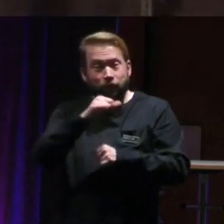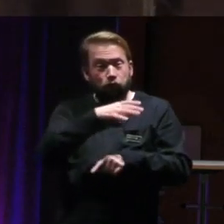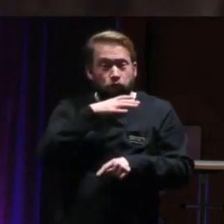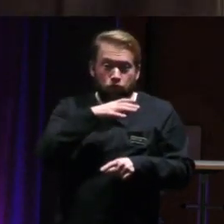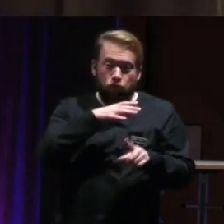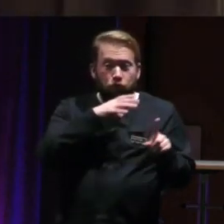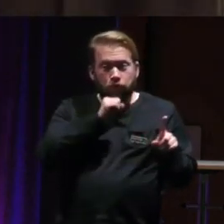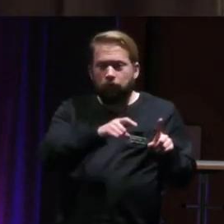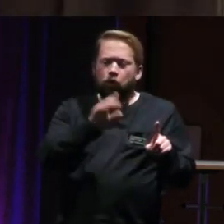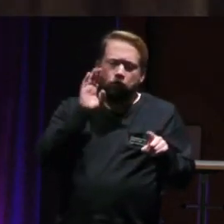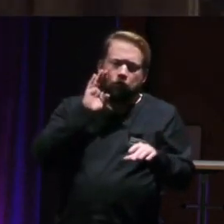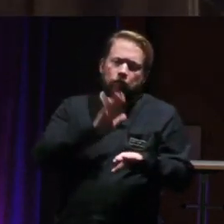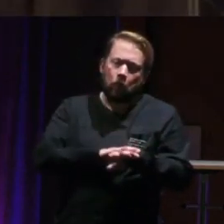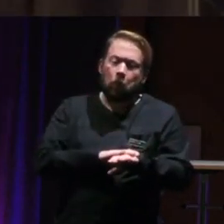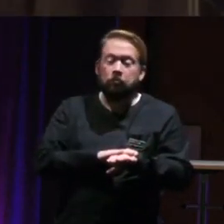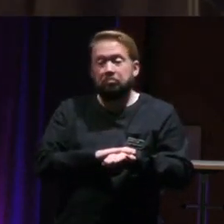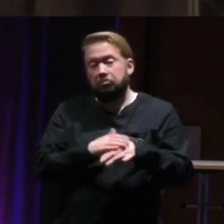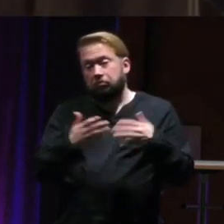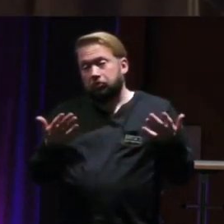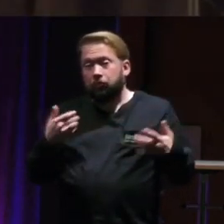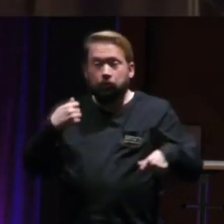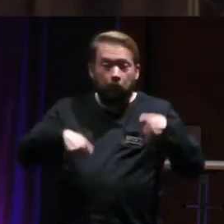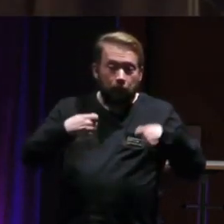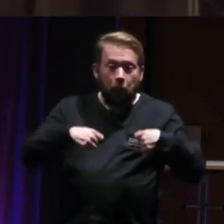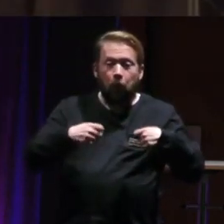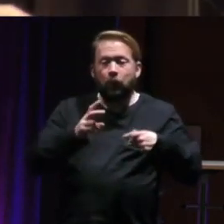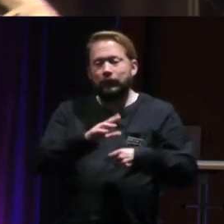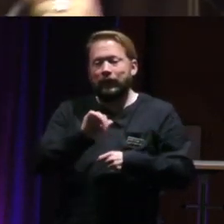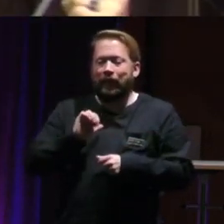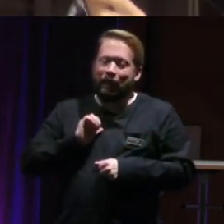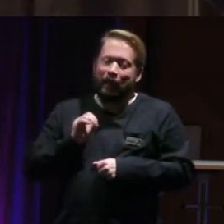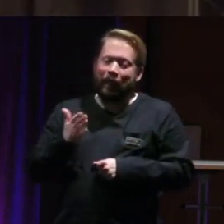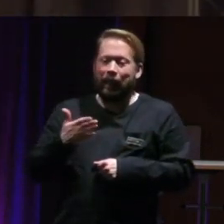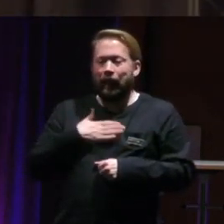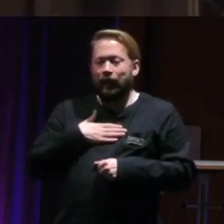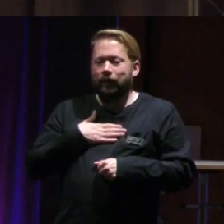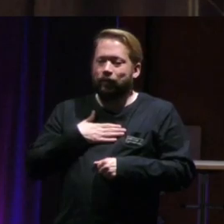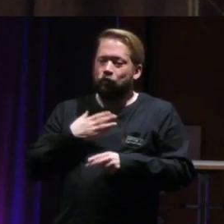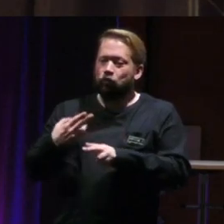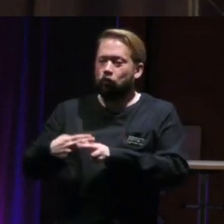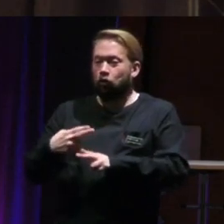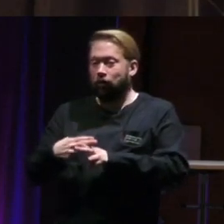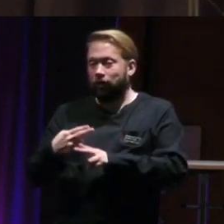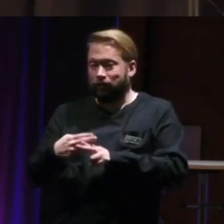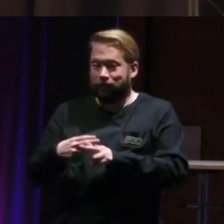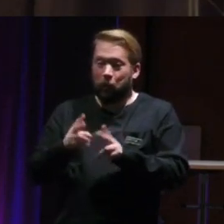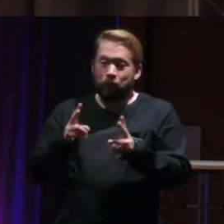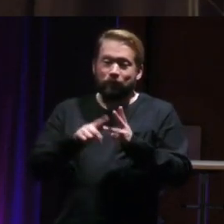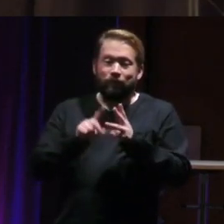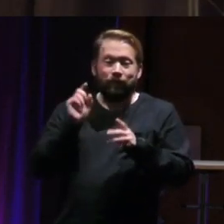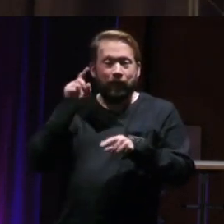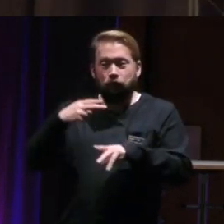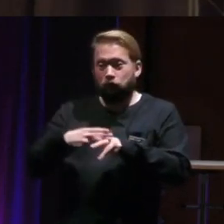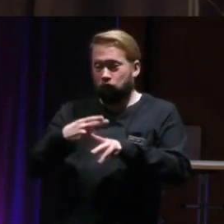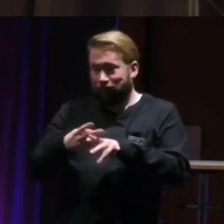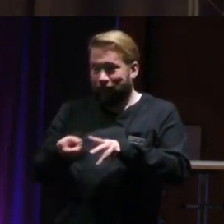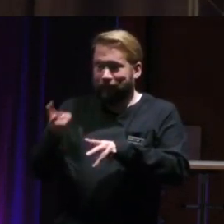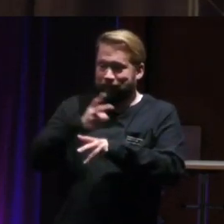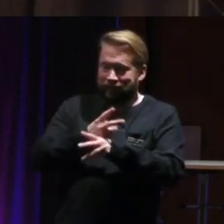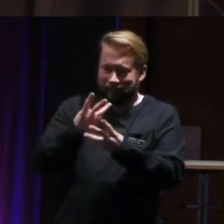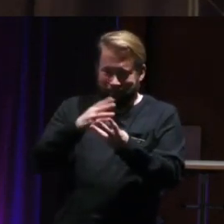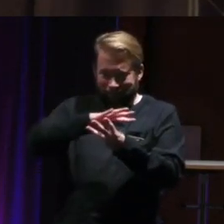informational channel. And of course, with Russian fake news doubled on that, it makes it real for them.